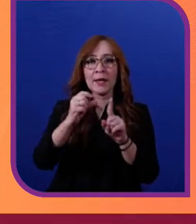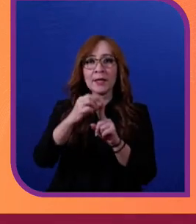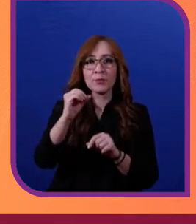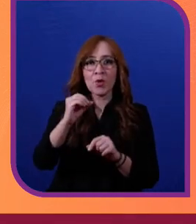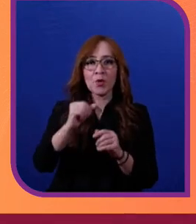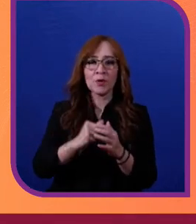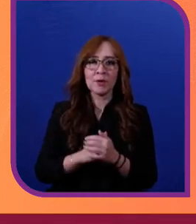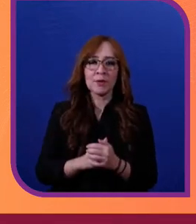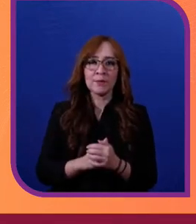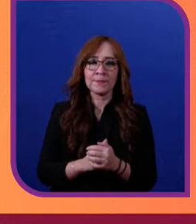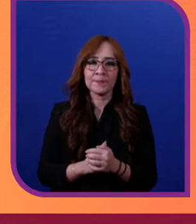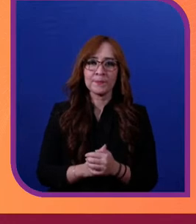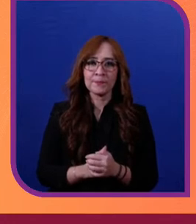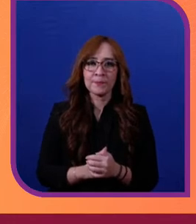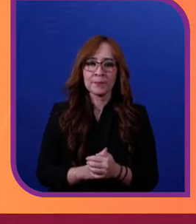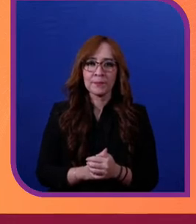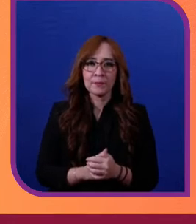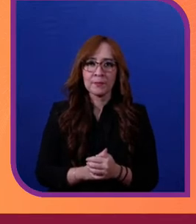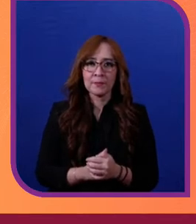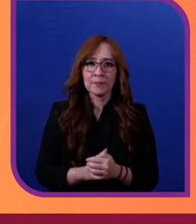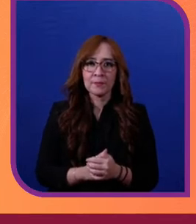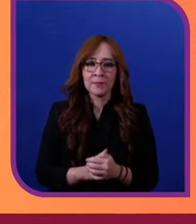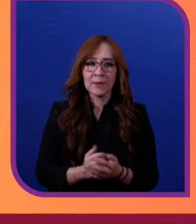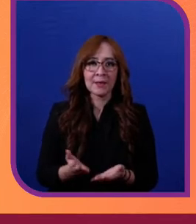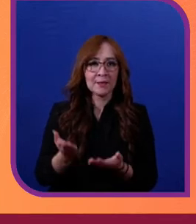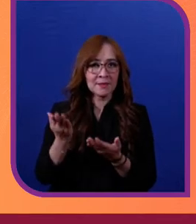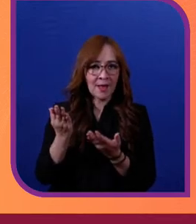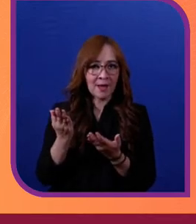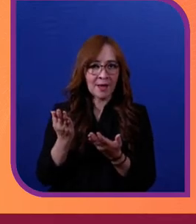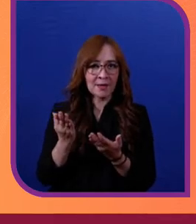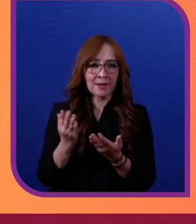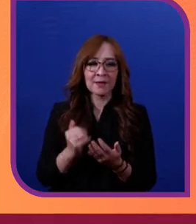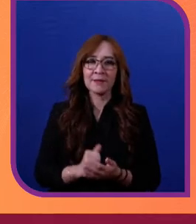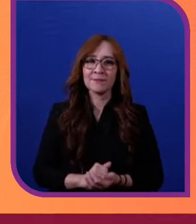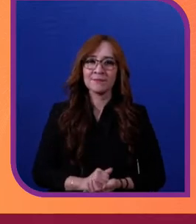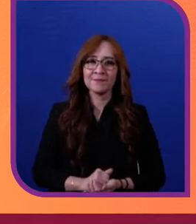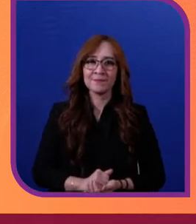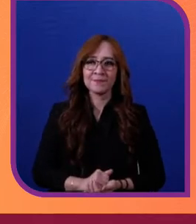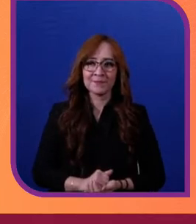hai oke Ateng Mr oto please post your question